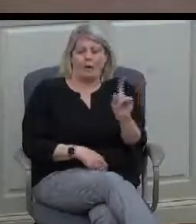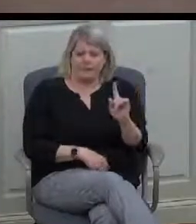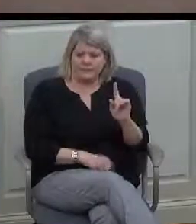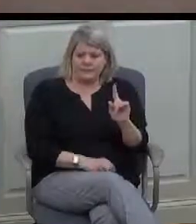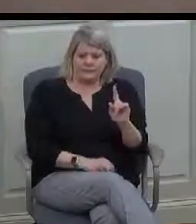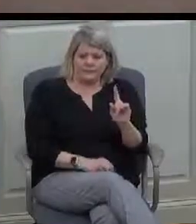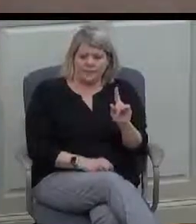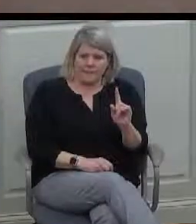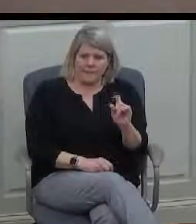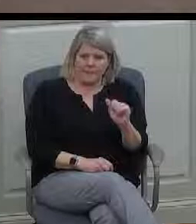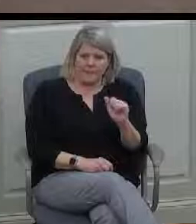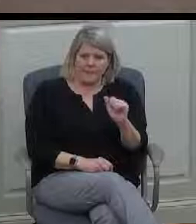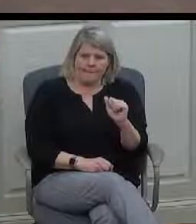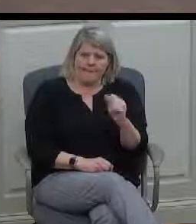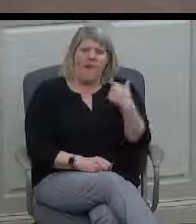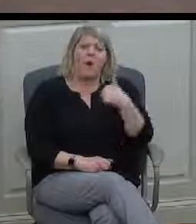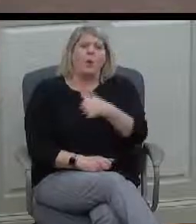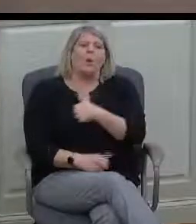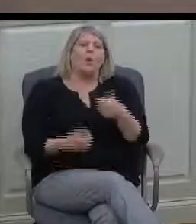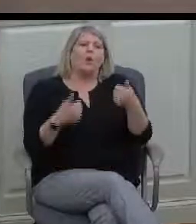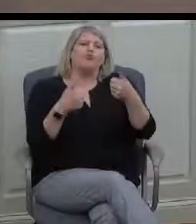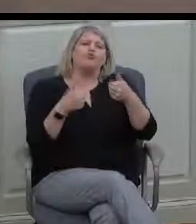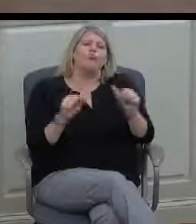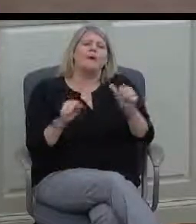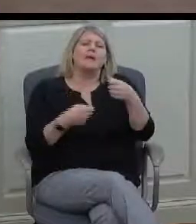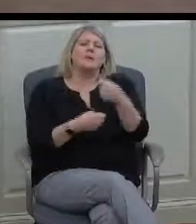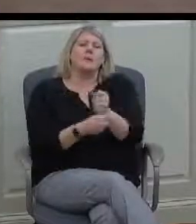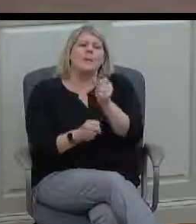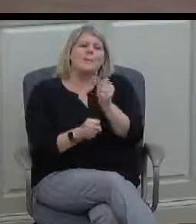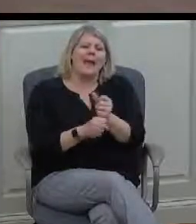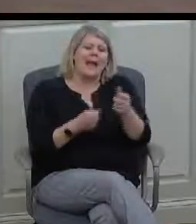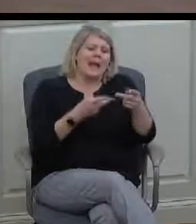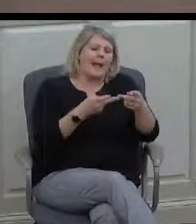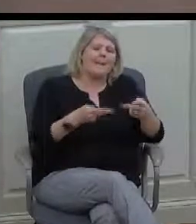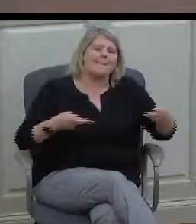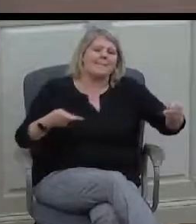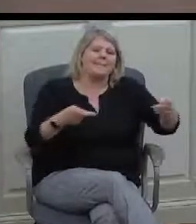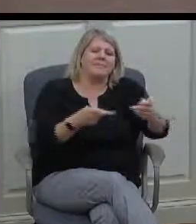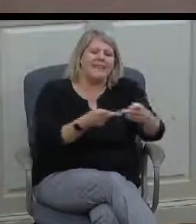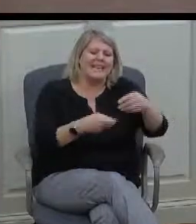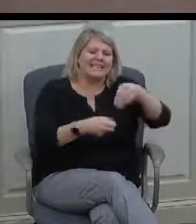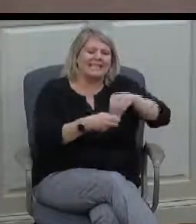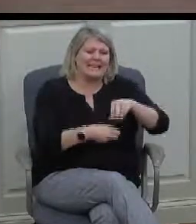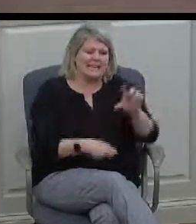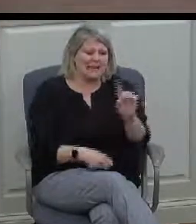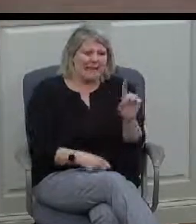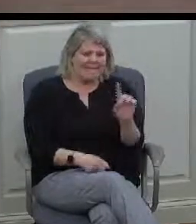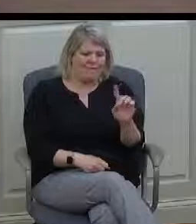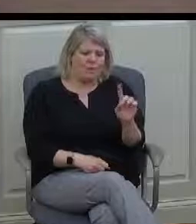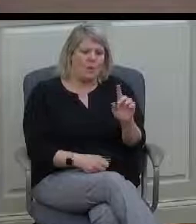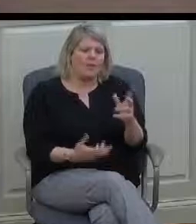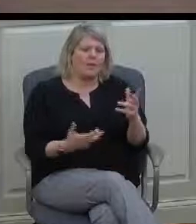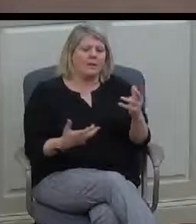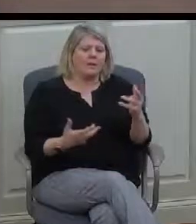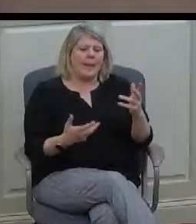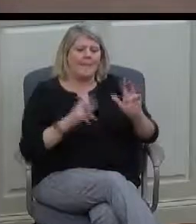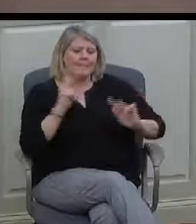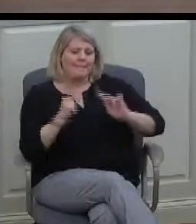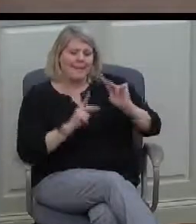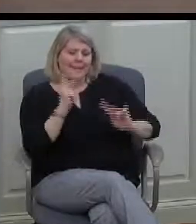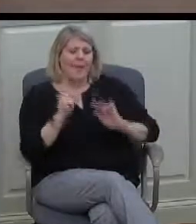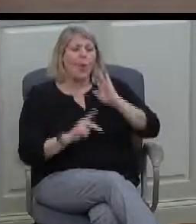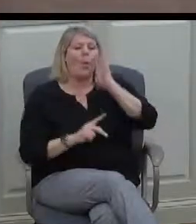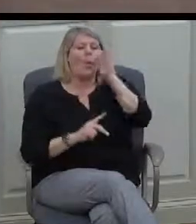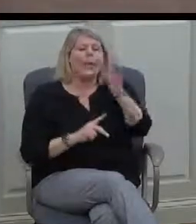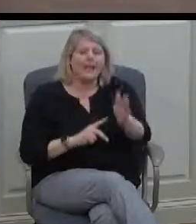a spot in Danville where people want to take that walk. That the streetscape is